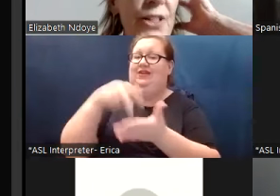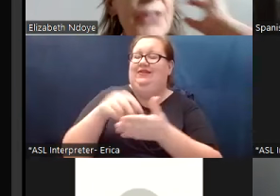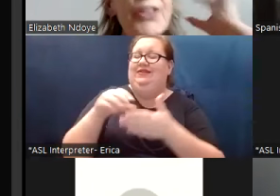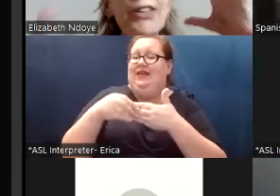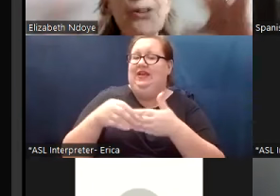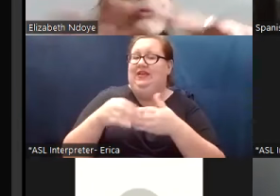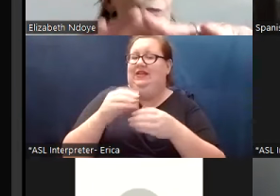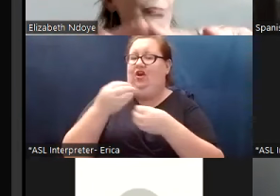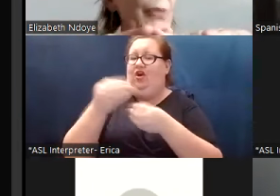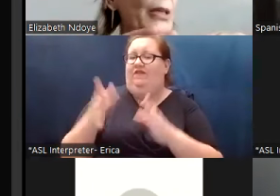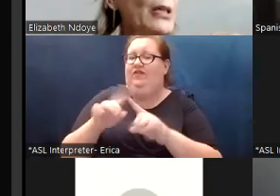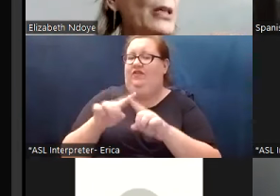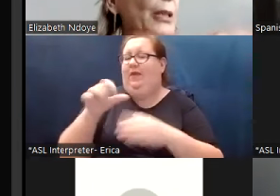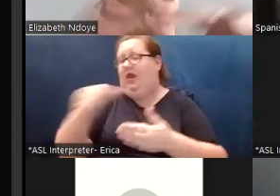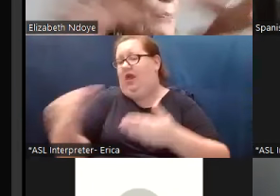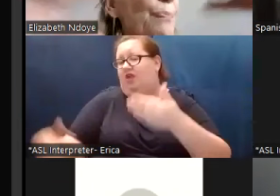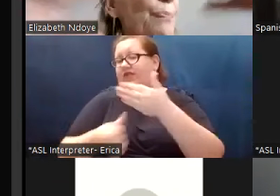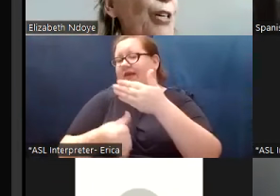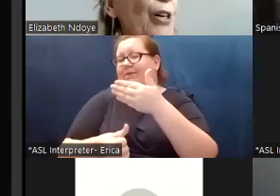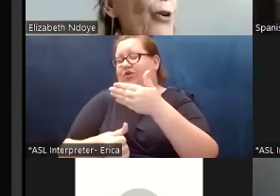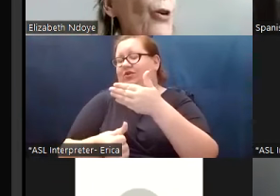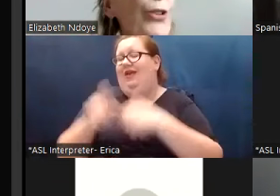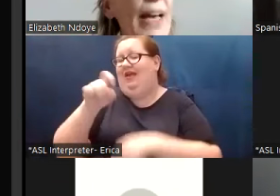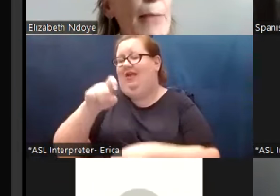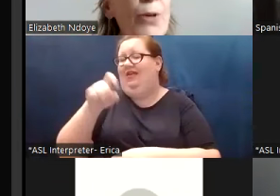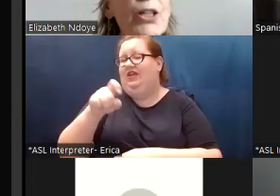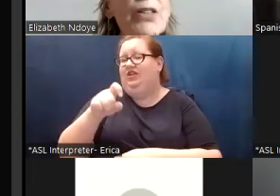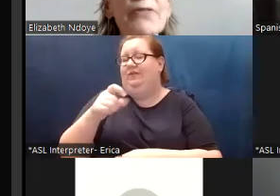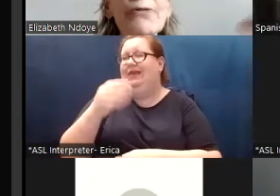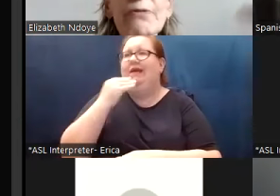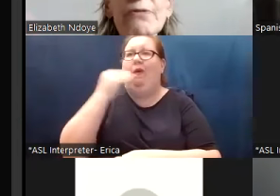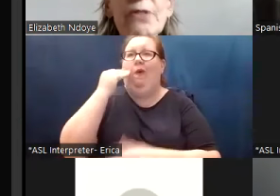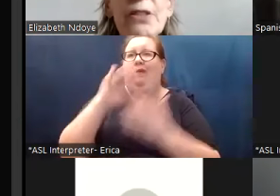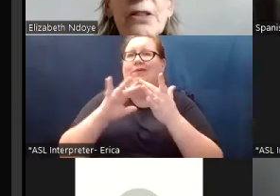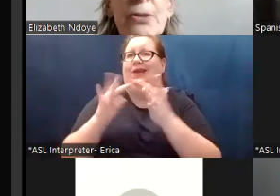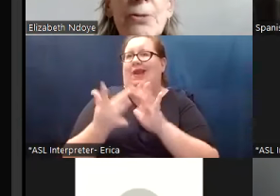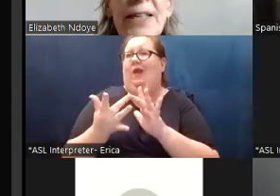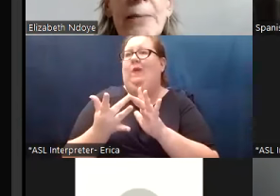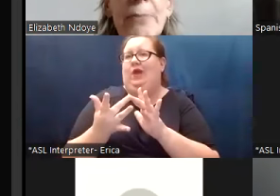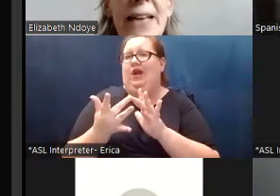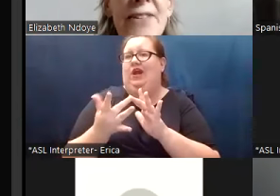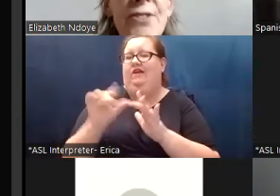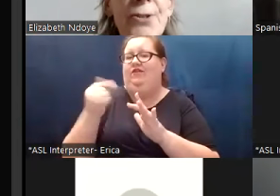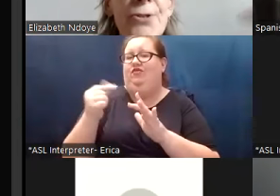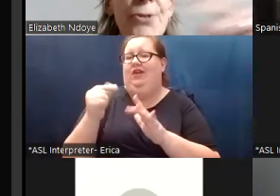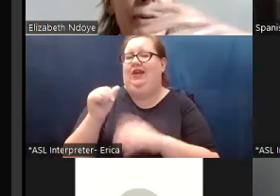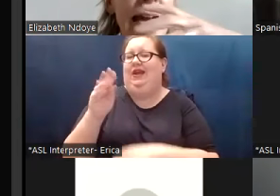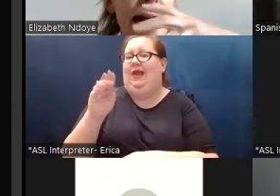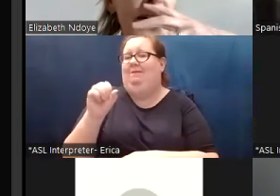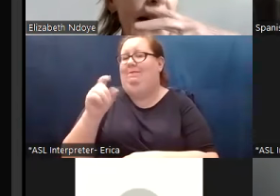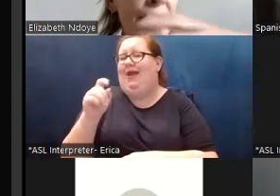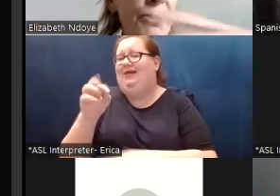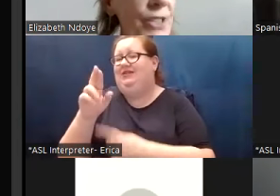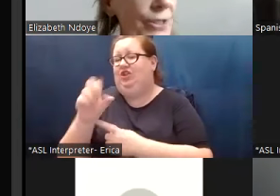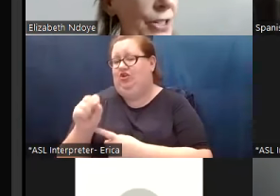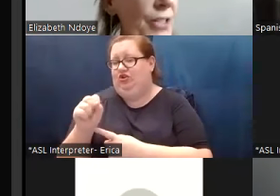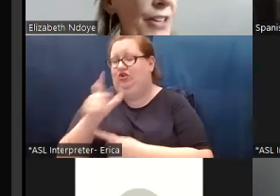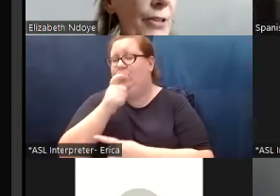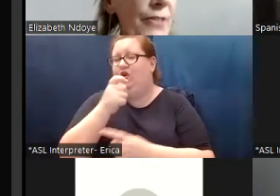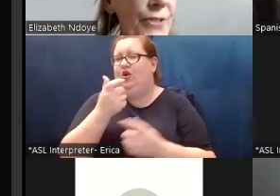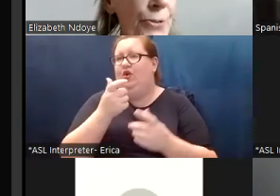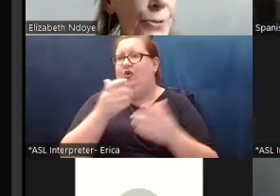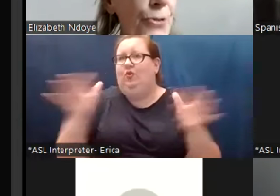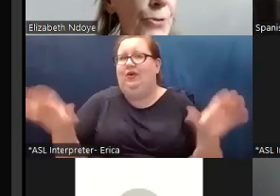that person, I think there should be, a whole network of green ambassadors who carry out the